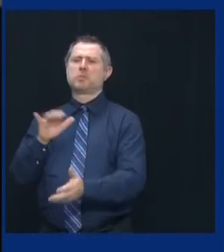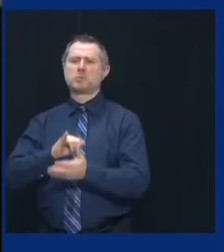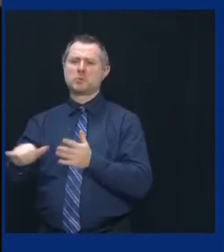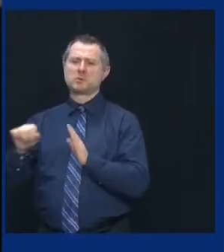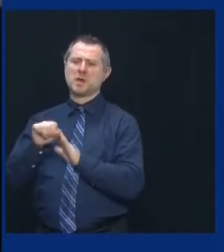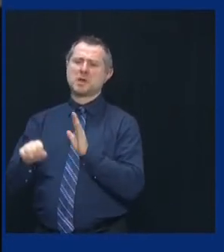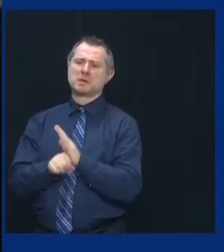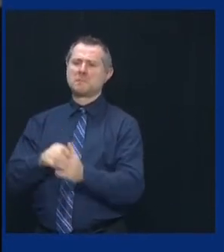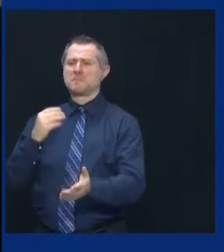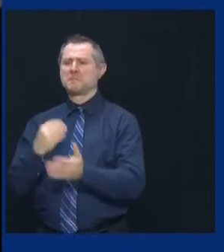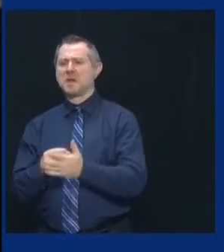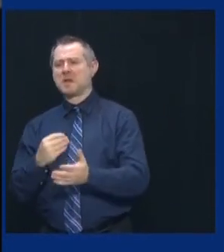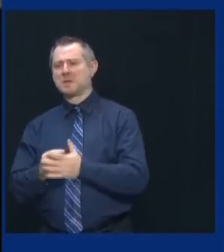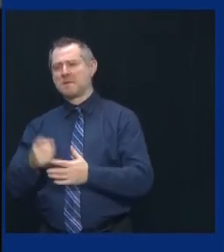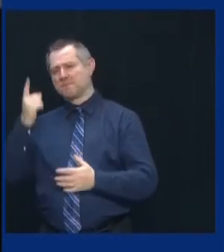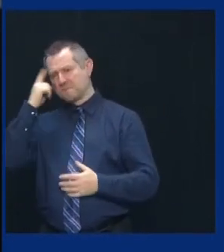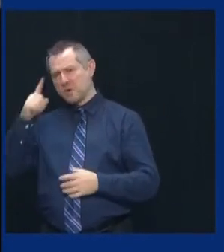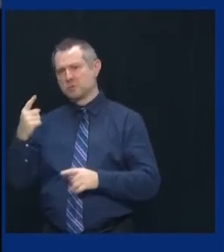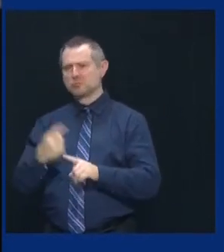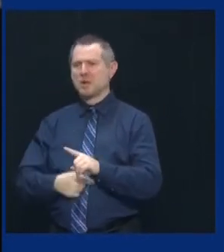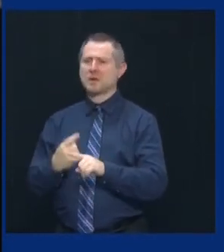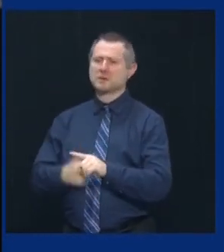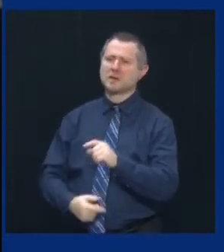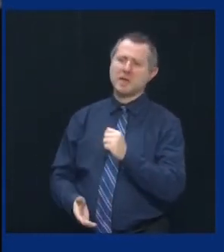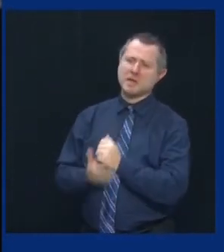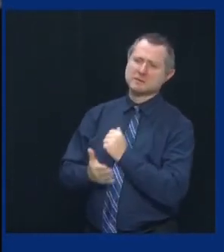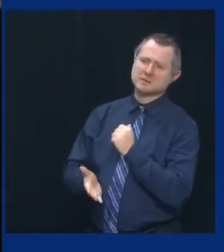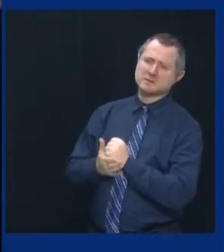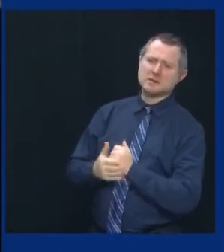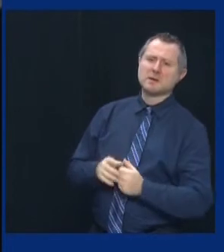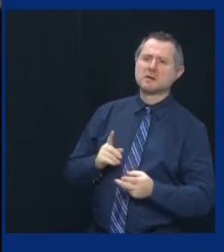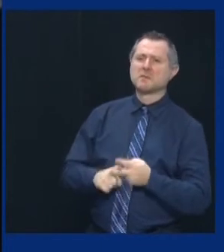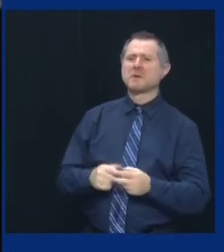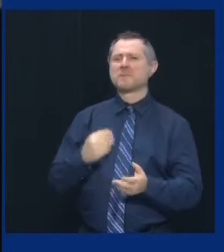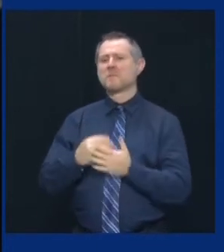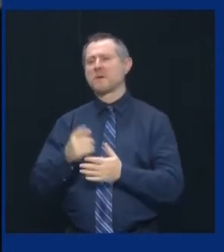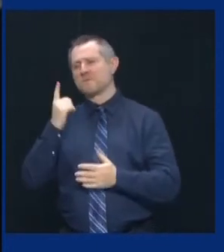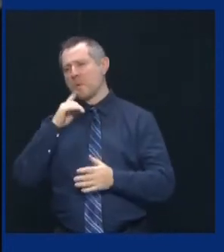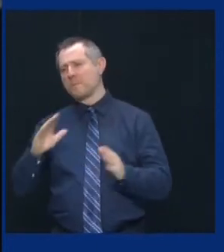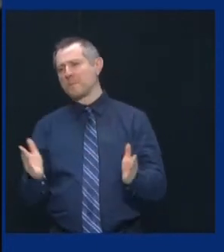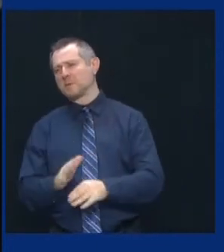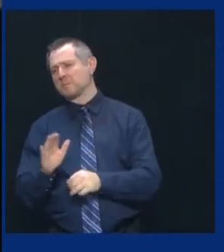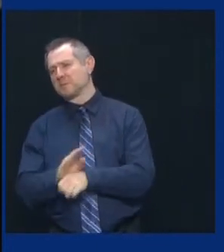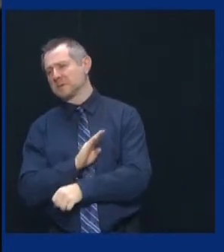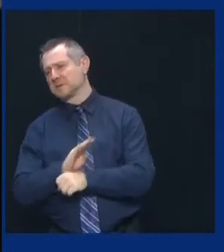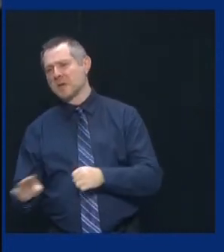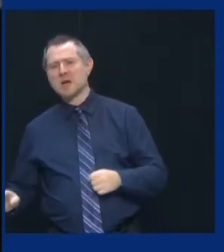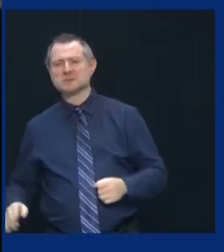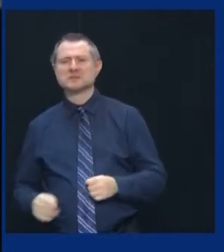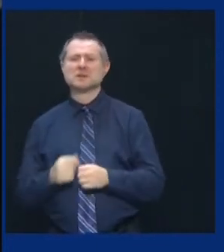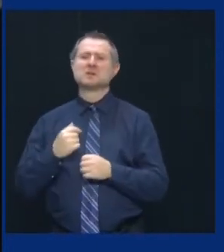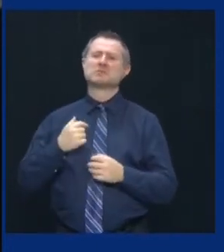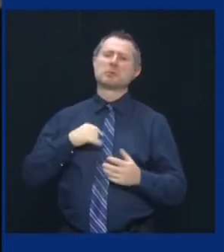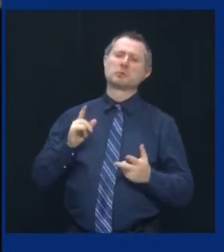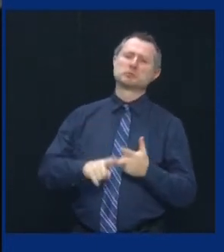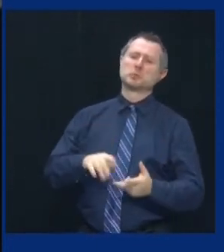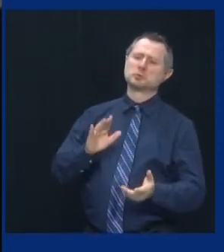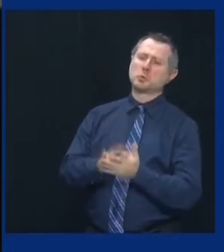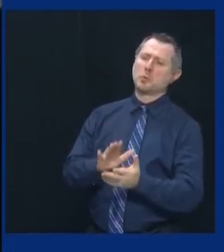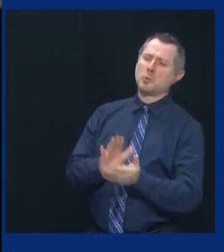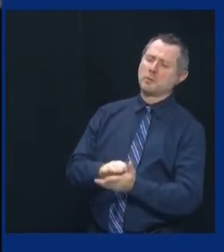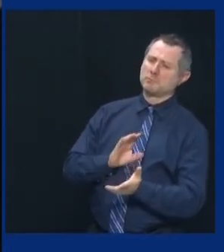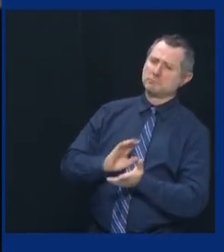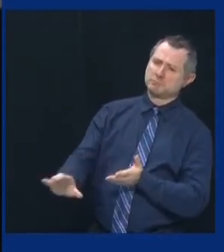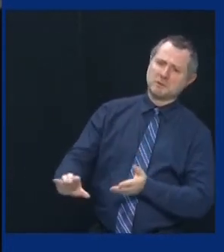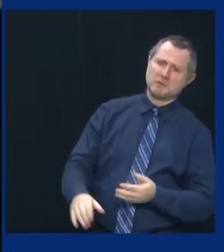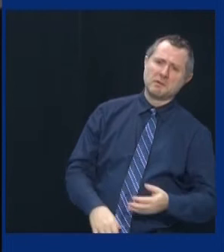X for rent relief and Y for small businesses, and we're giving this to the schools.